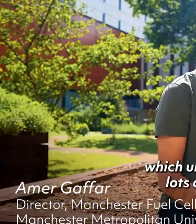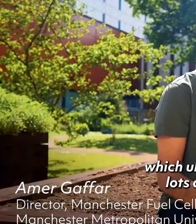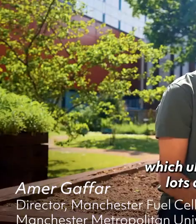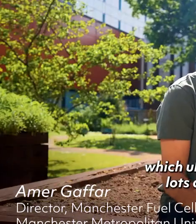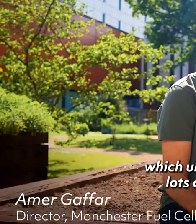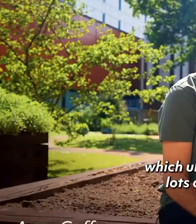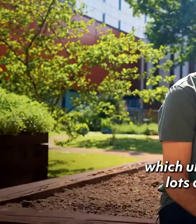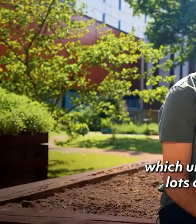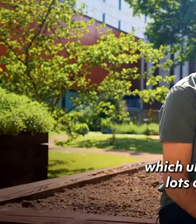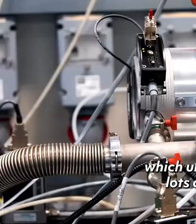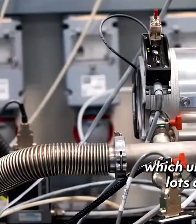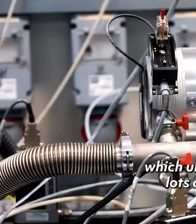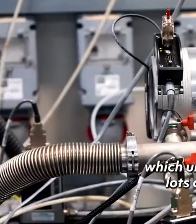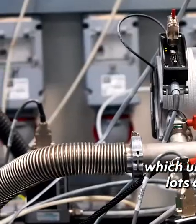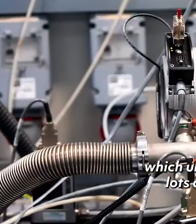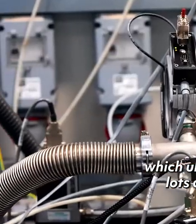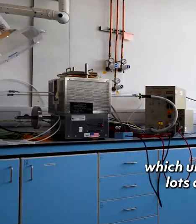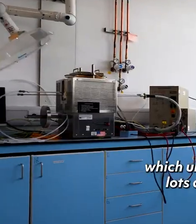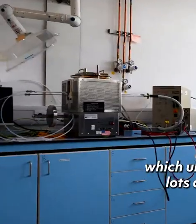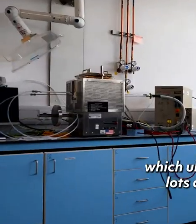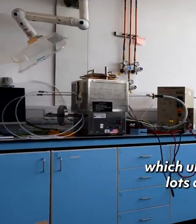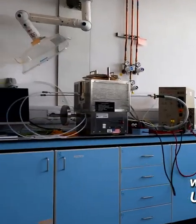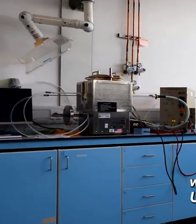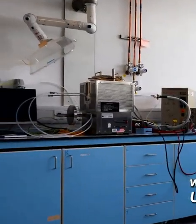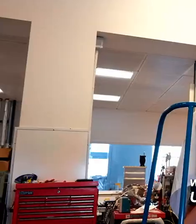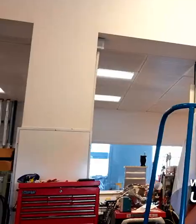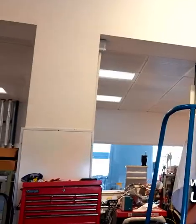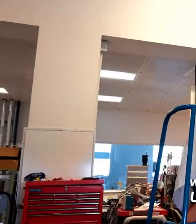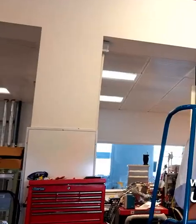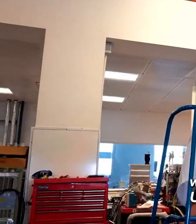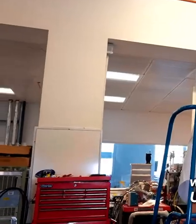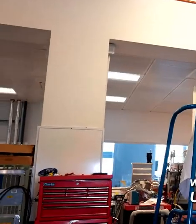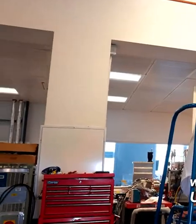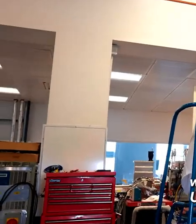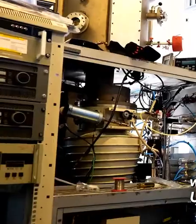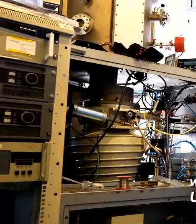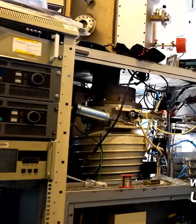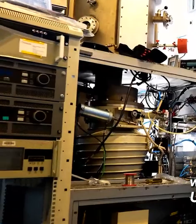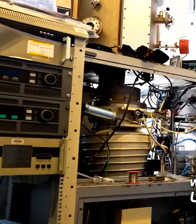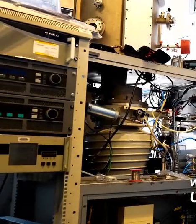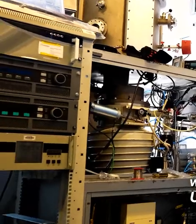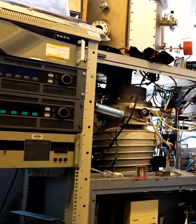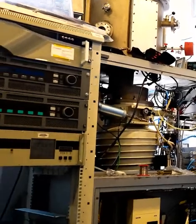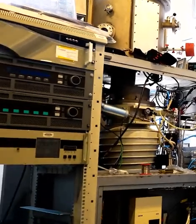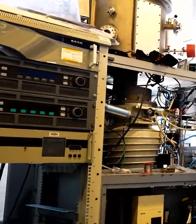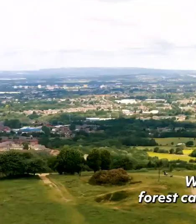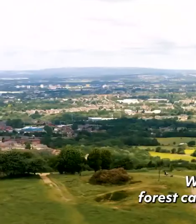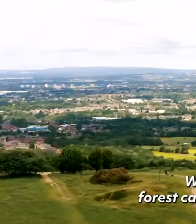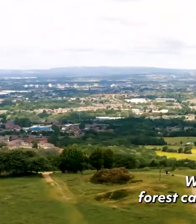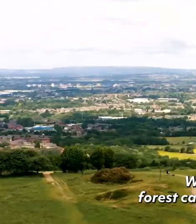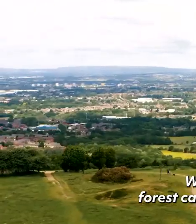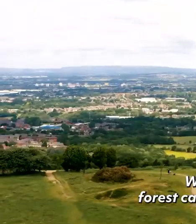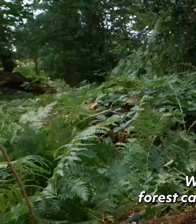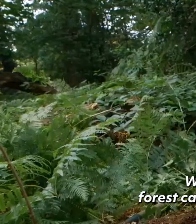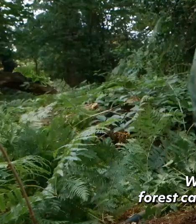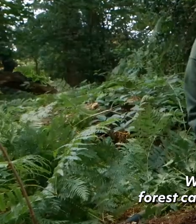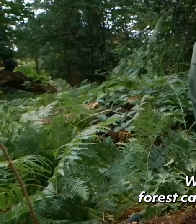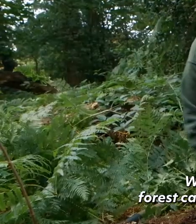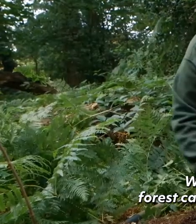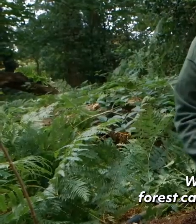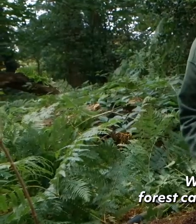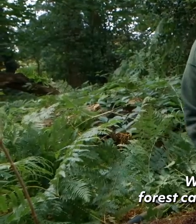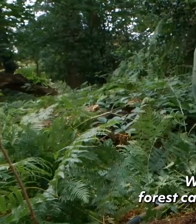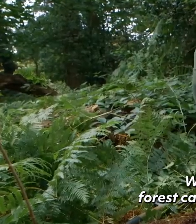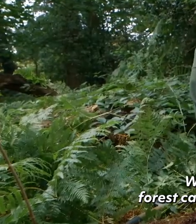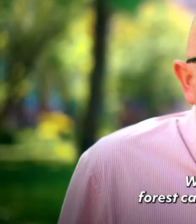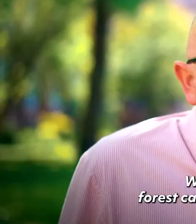which ultimately will help us generate lots and lots of green hydrogen, which will be part of our UK-wide net zero plans. We've got our community forest